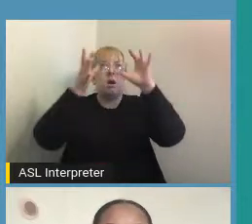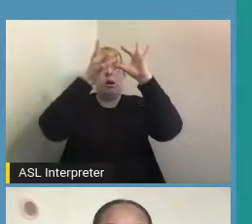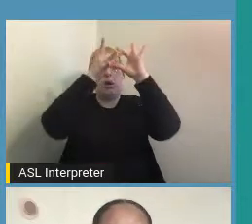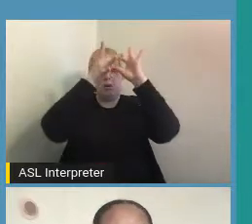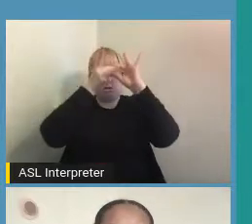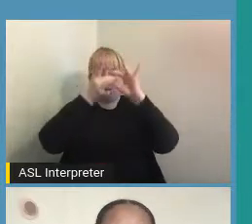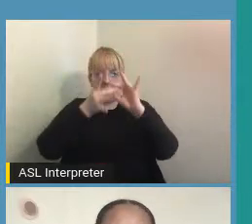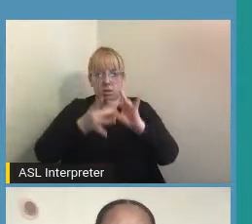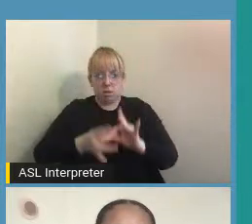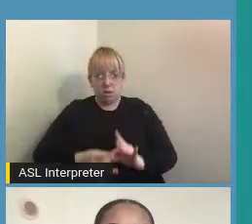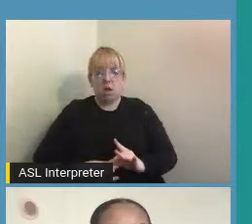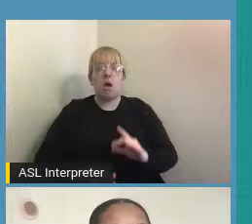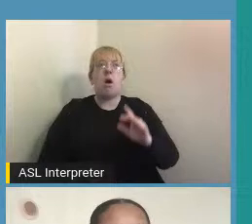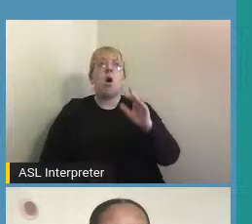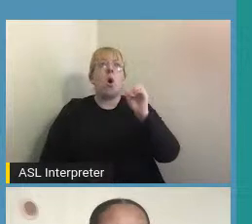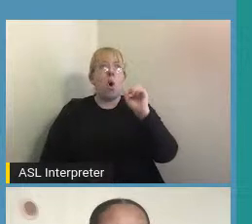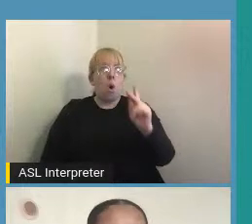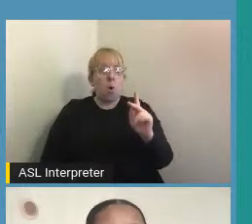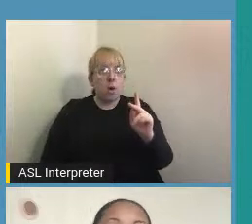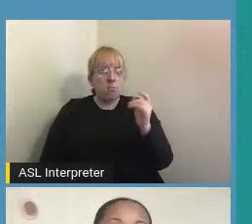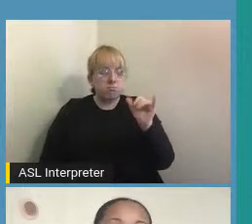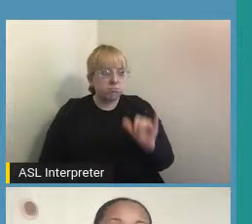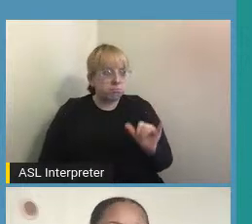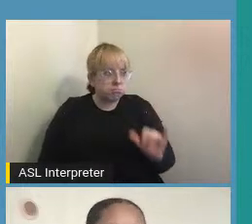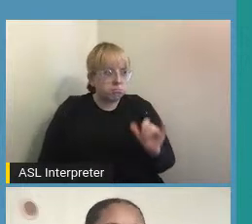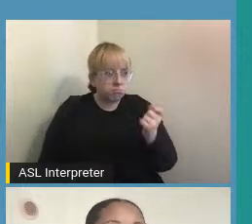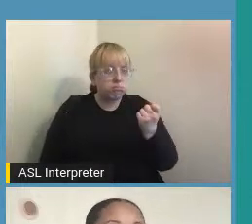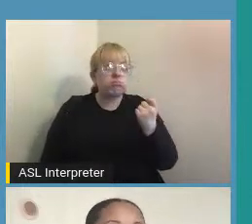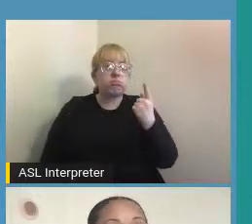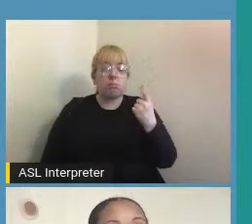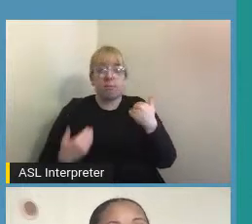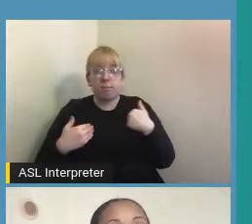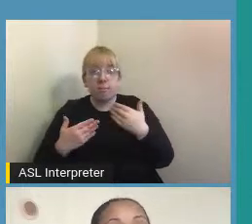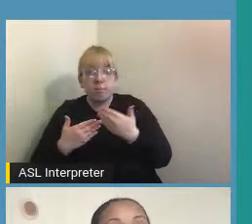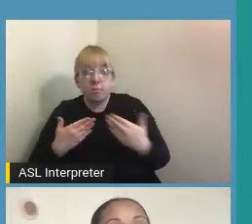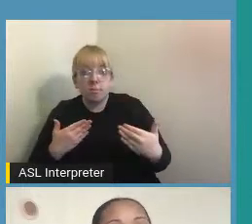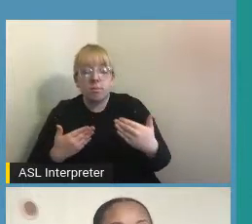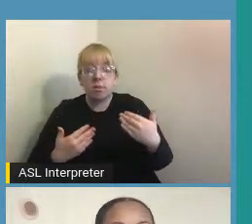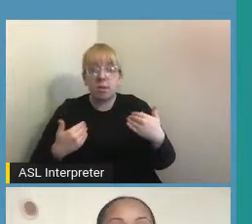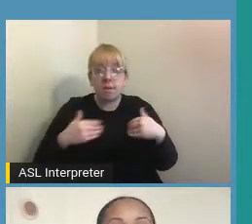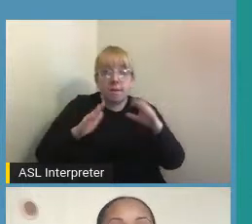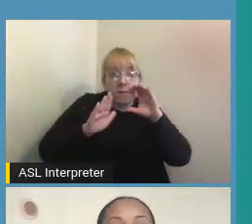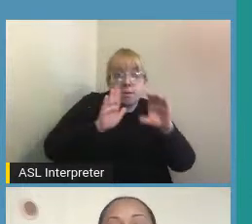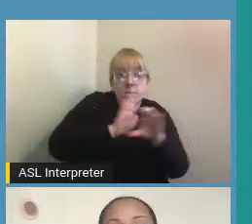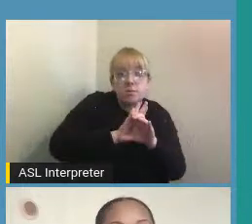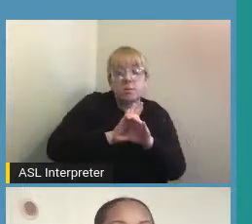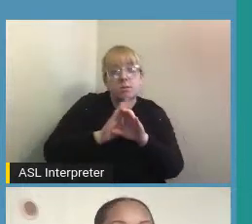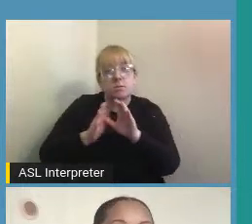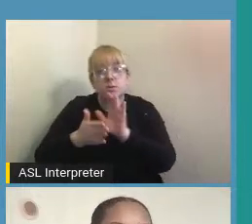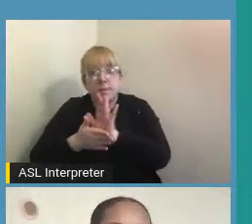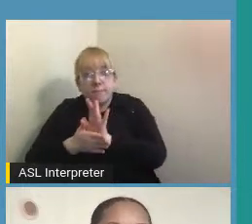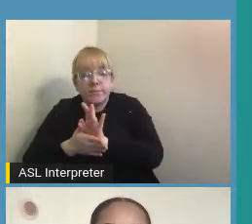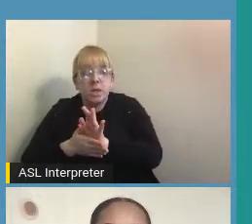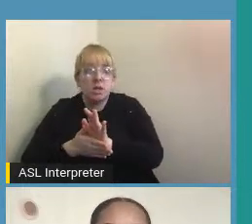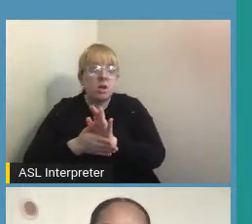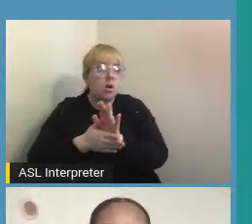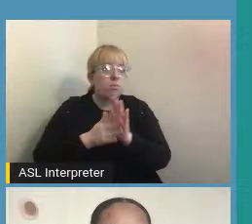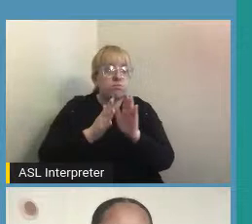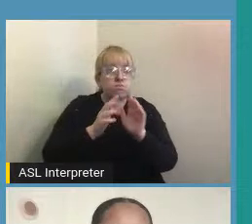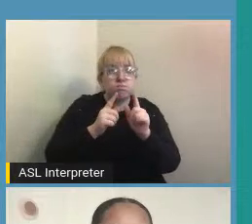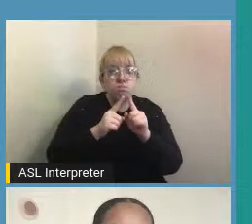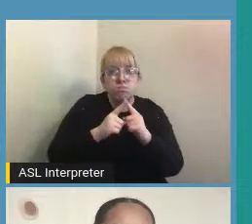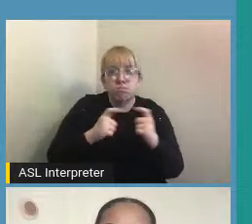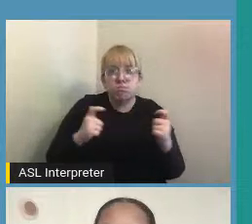you know exactly, okay, what you have, do you have objects? Do you have images? Do you have video? This will help you really develop